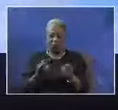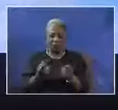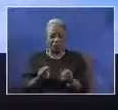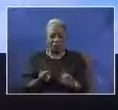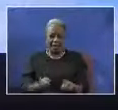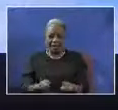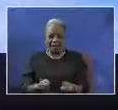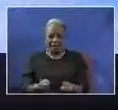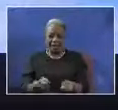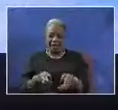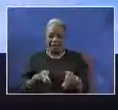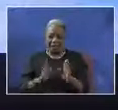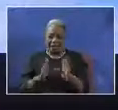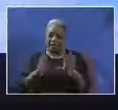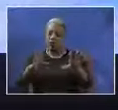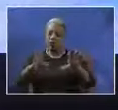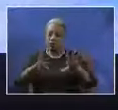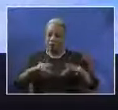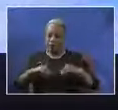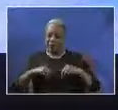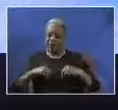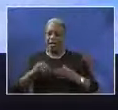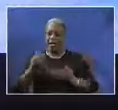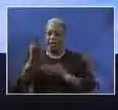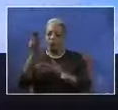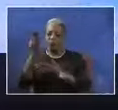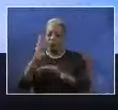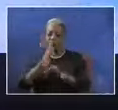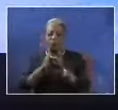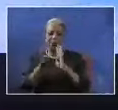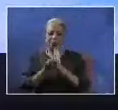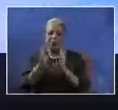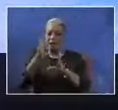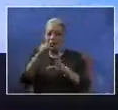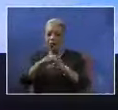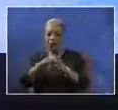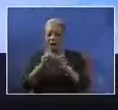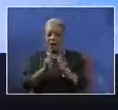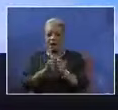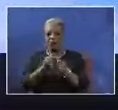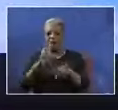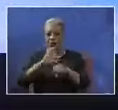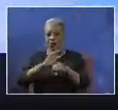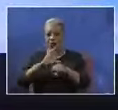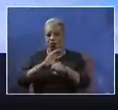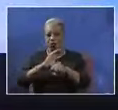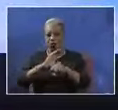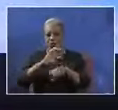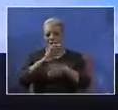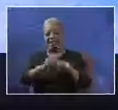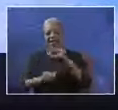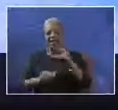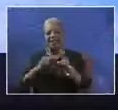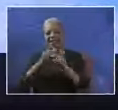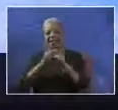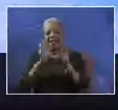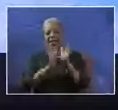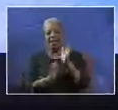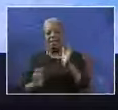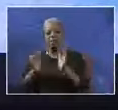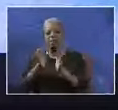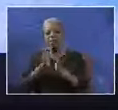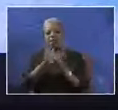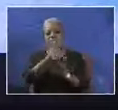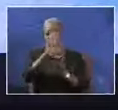become part of the church. In Jesus' name, amen. I told you, you'll put on the screen, that there's